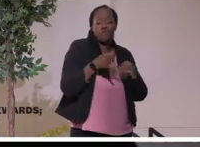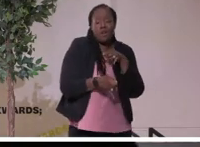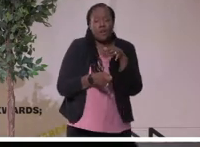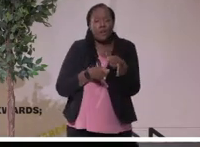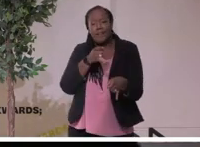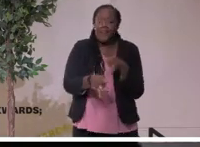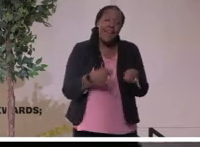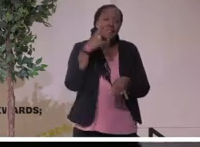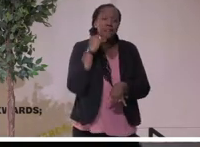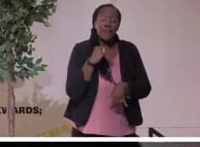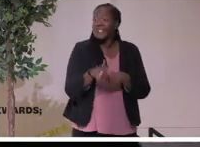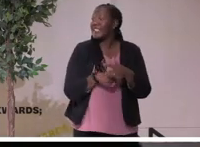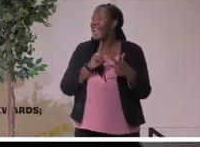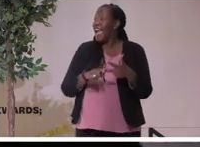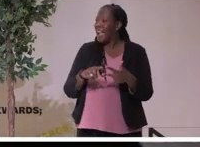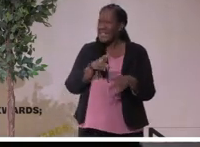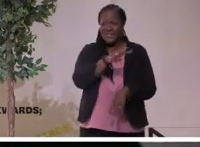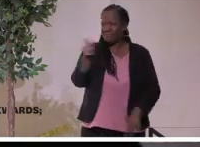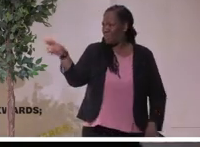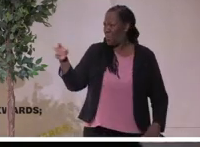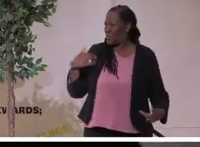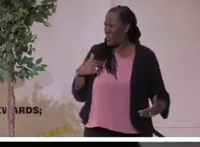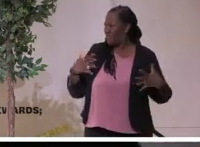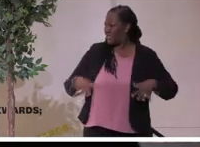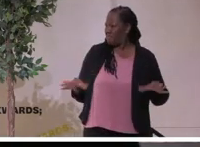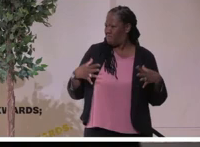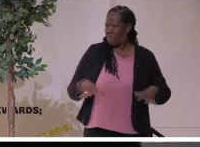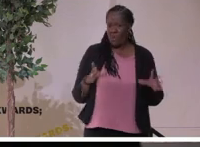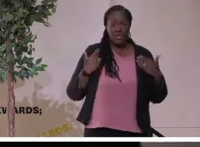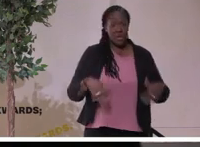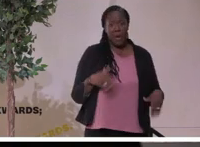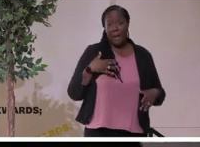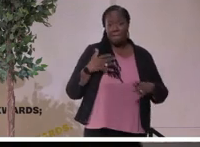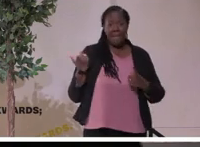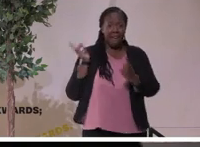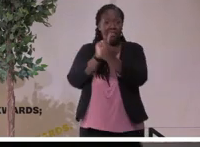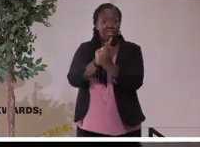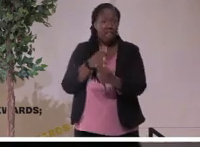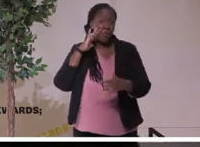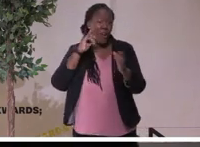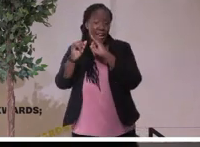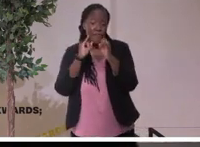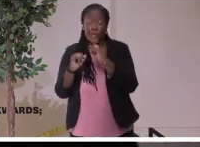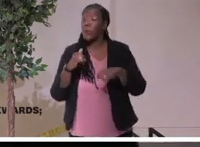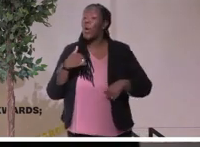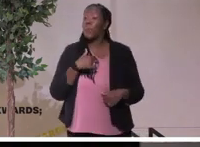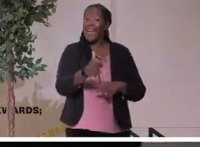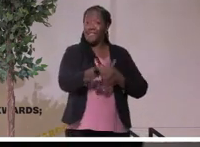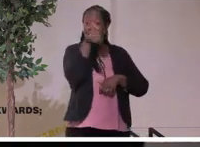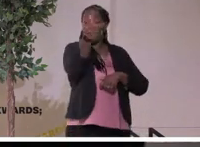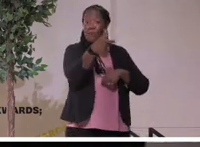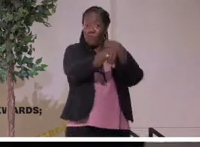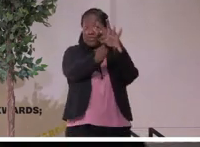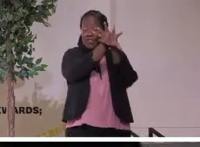a few of y'all that have some super dope outfits on, so don't be surprised if I pull you up for an interview. This experience is being live streamed, so we want to make sure